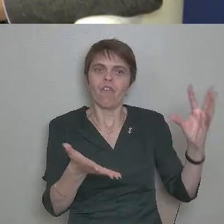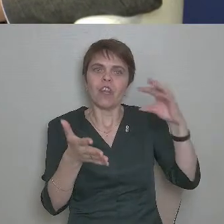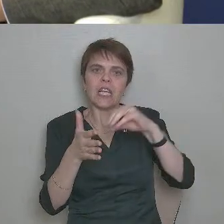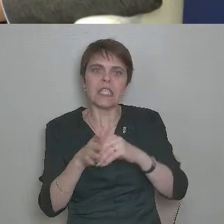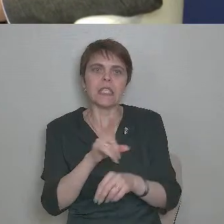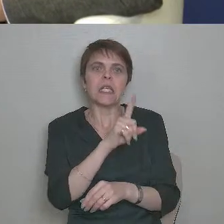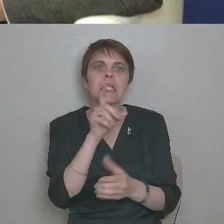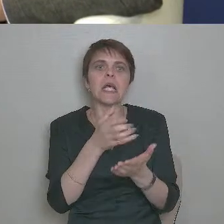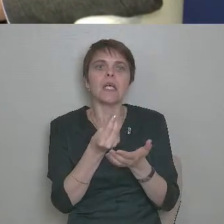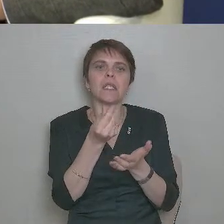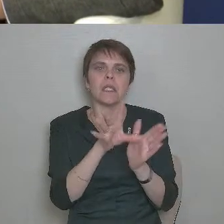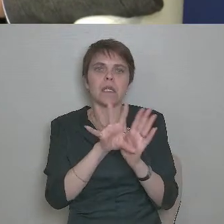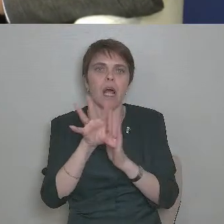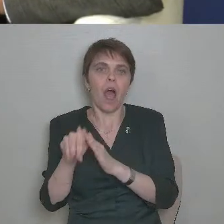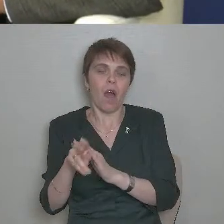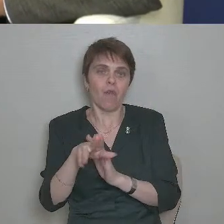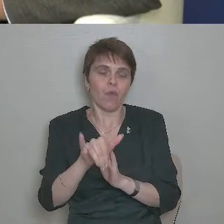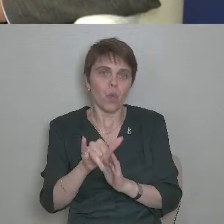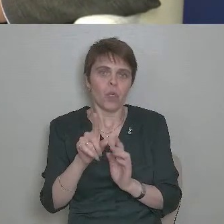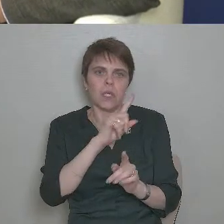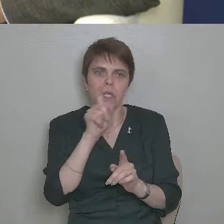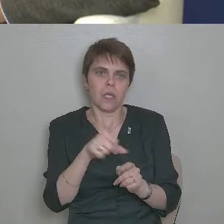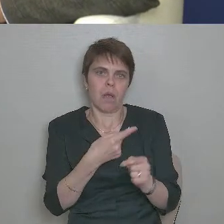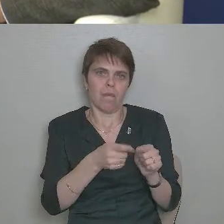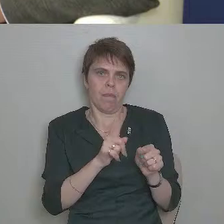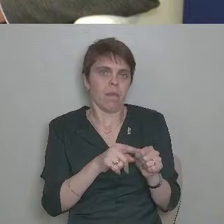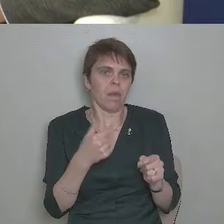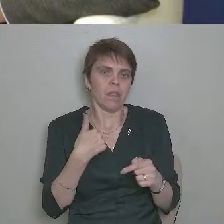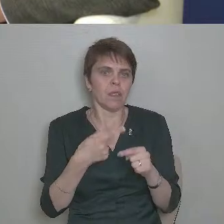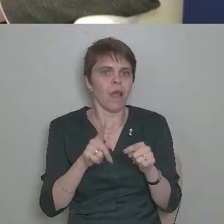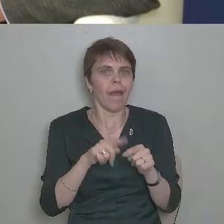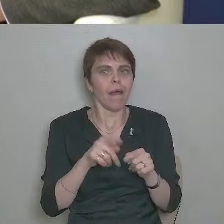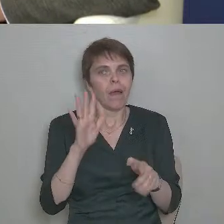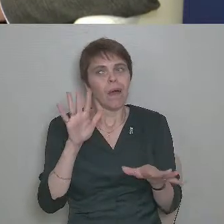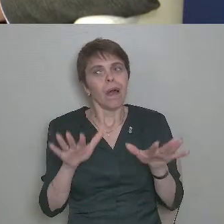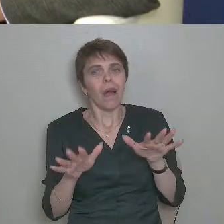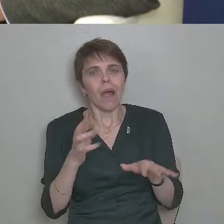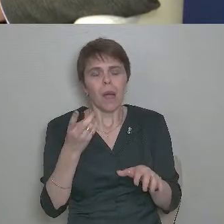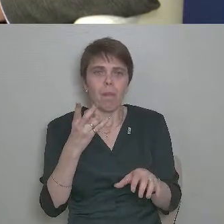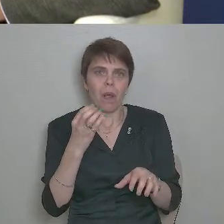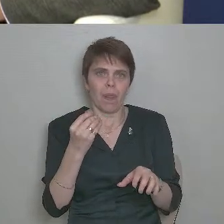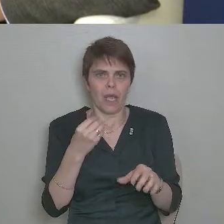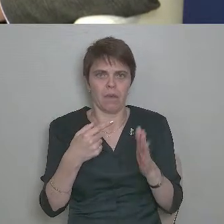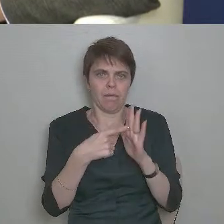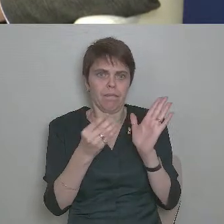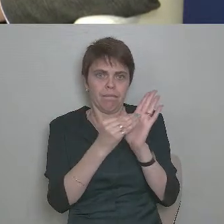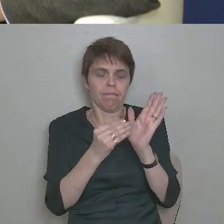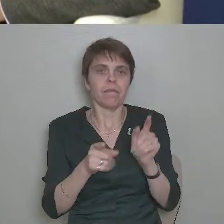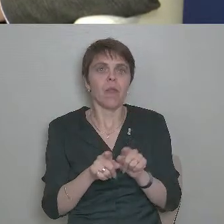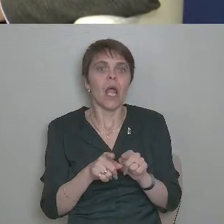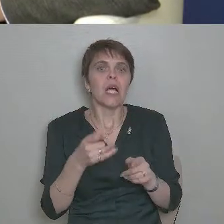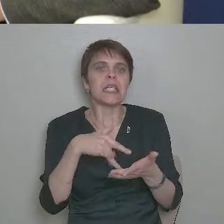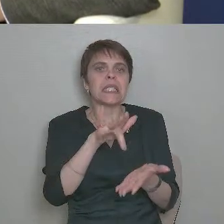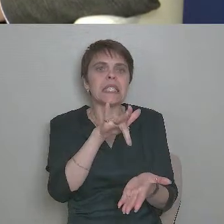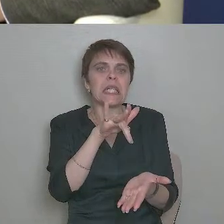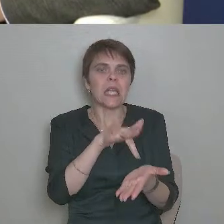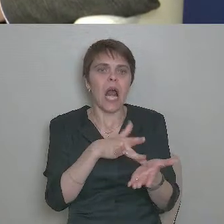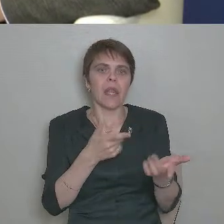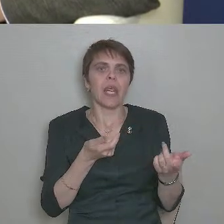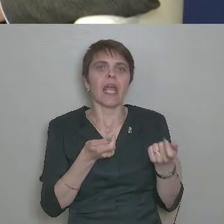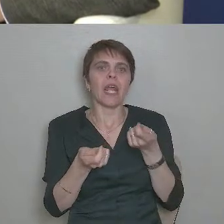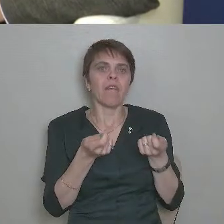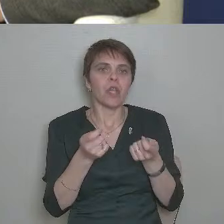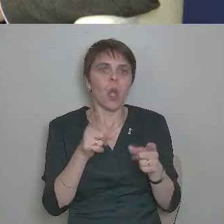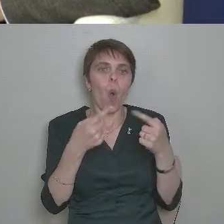itself is considered to be on the top of the hierarchical ladder, and then they can make